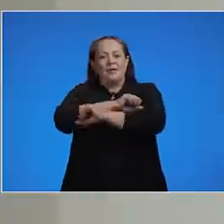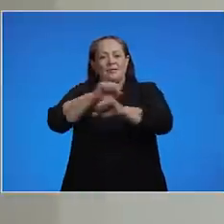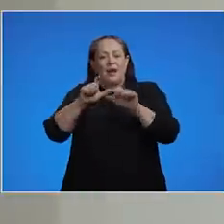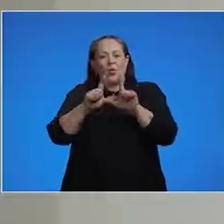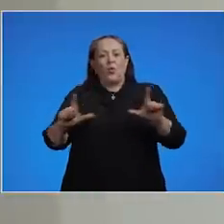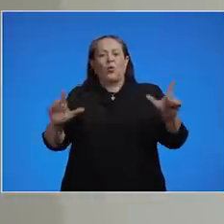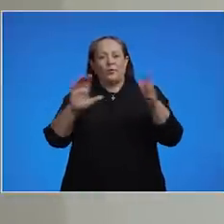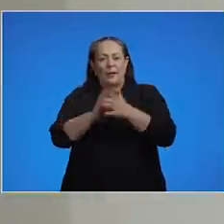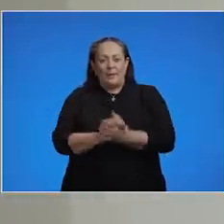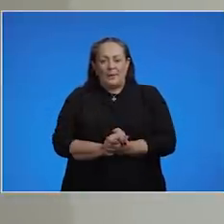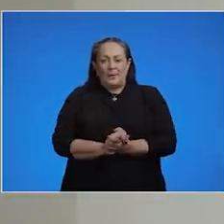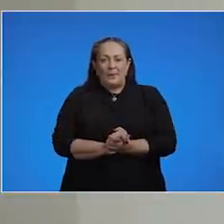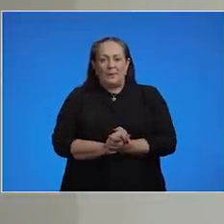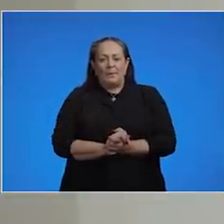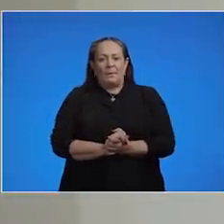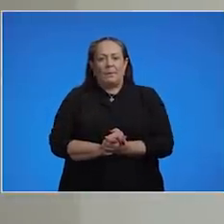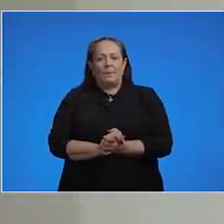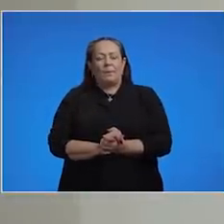Lord. Amen. Amen.